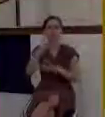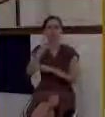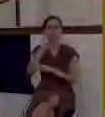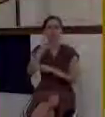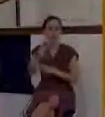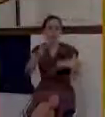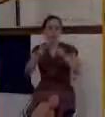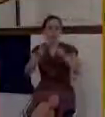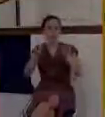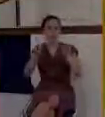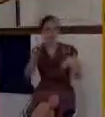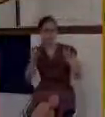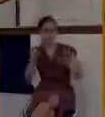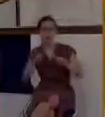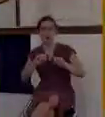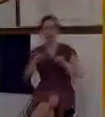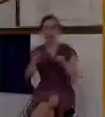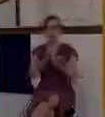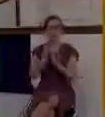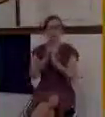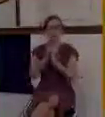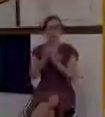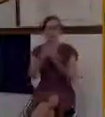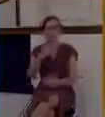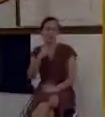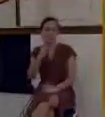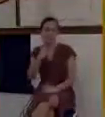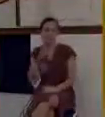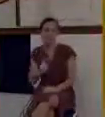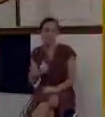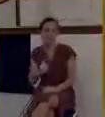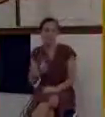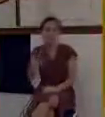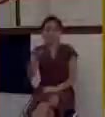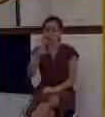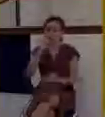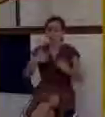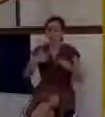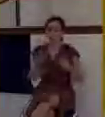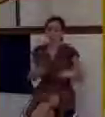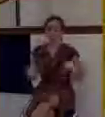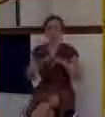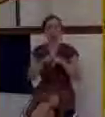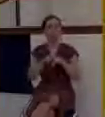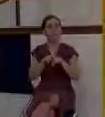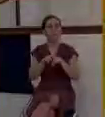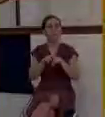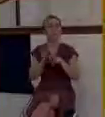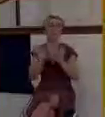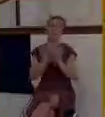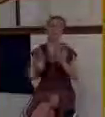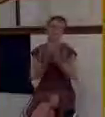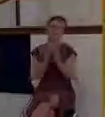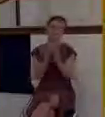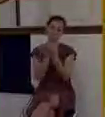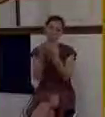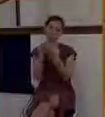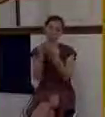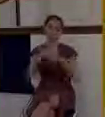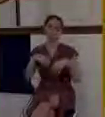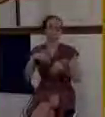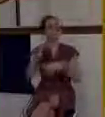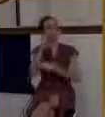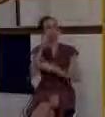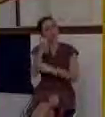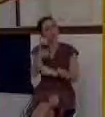that that's not true. You'll have those same earthly loved ones that you knew down